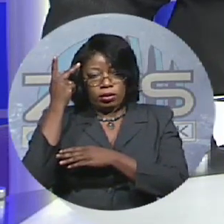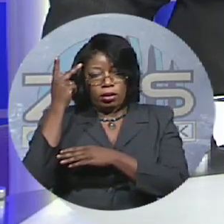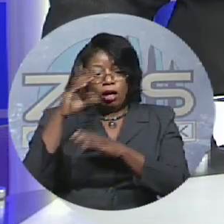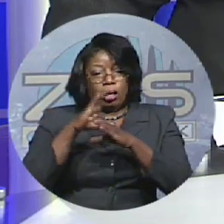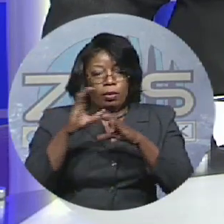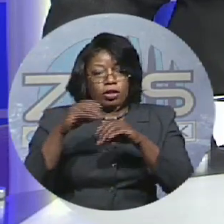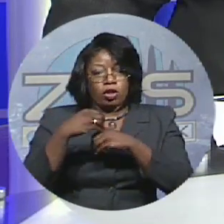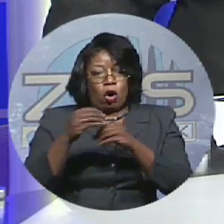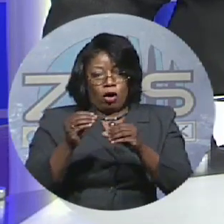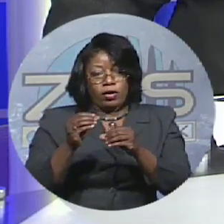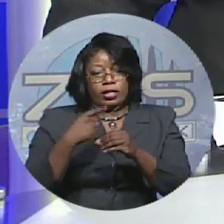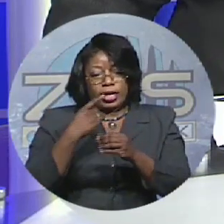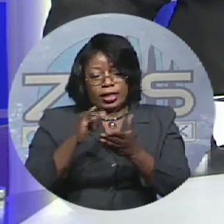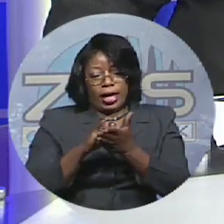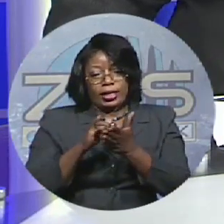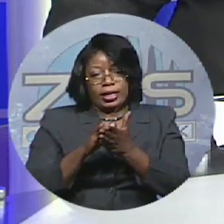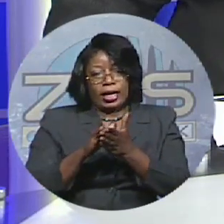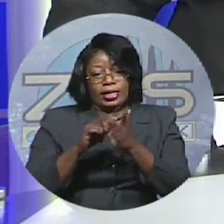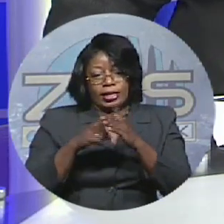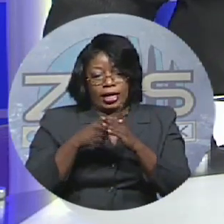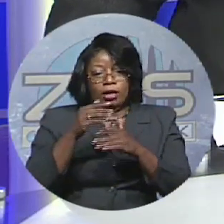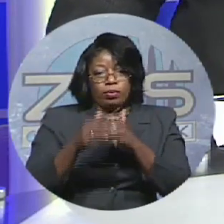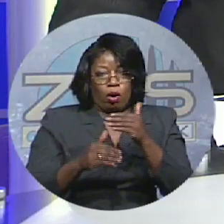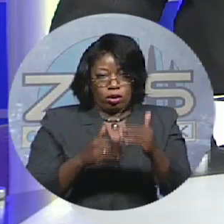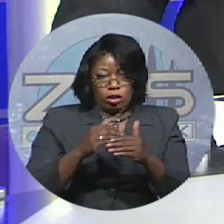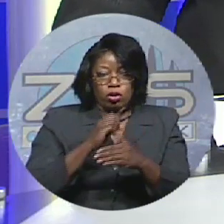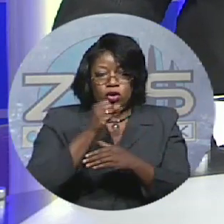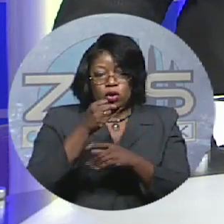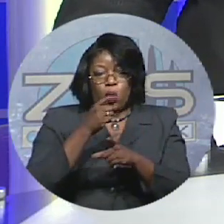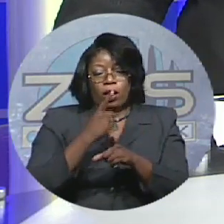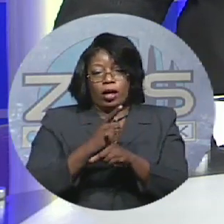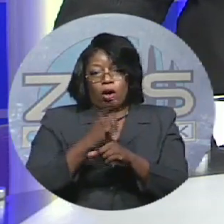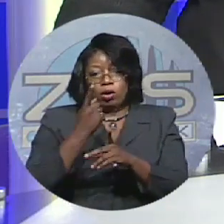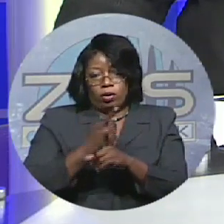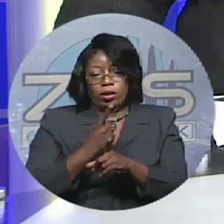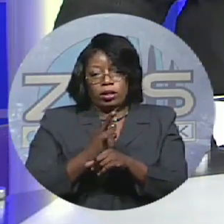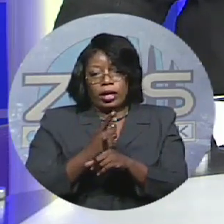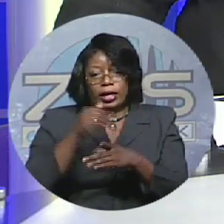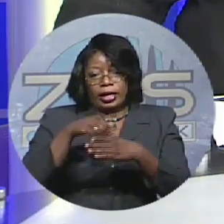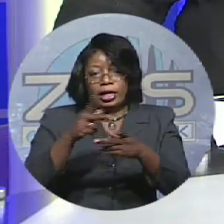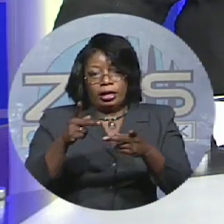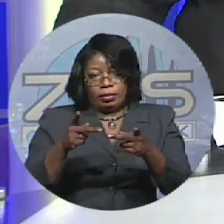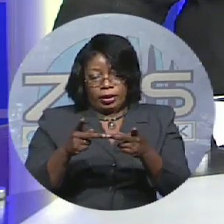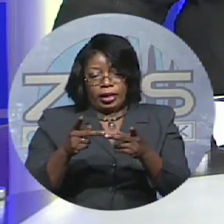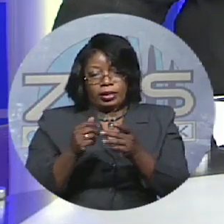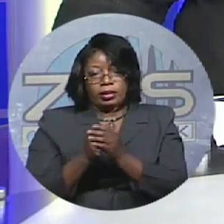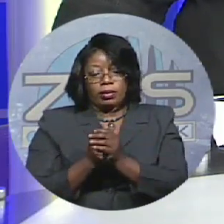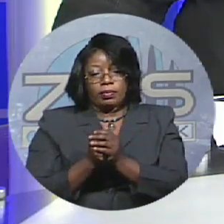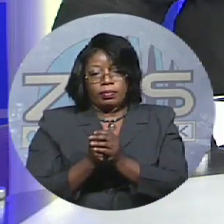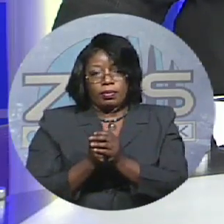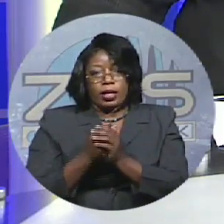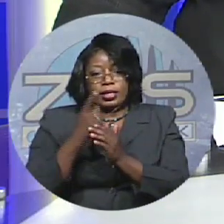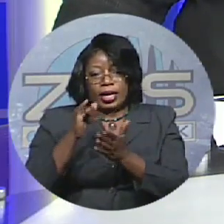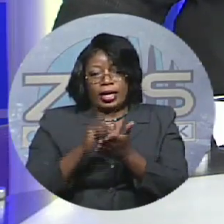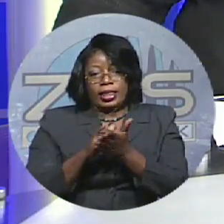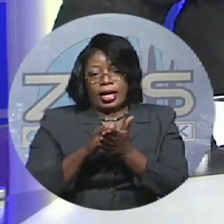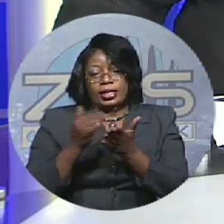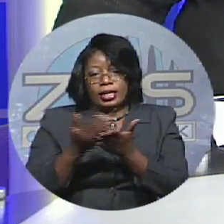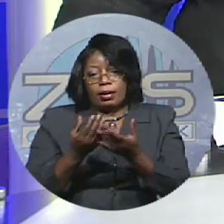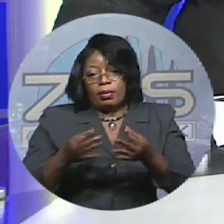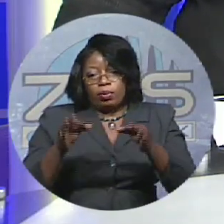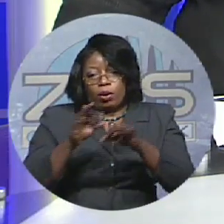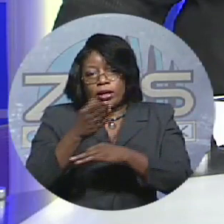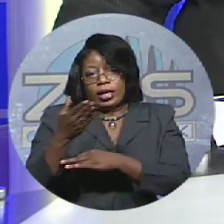they are beginning the process to ensure that the proper measures are put in place. In fact, they say there are some critical things